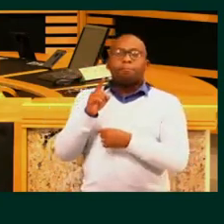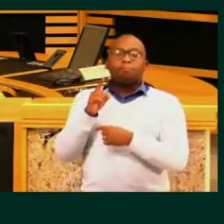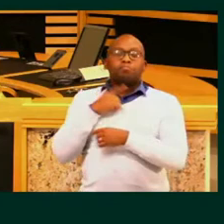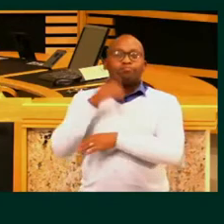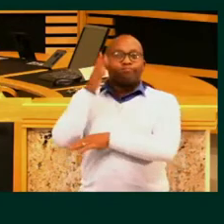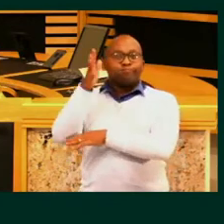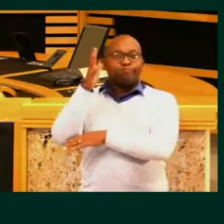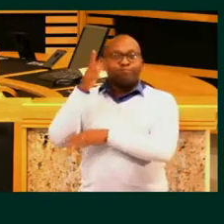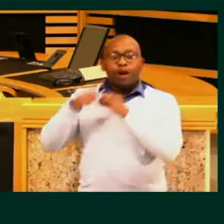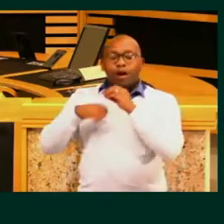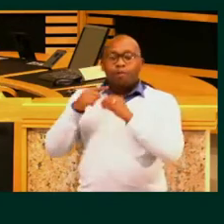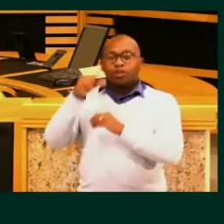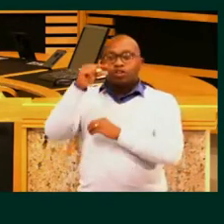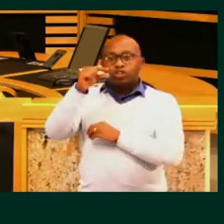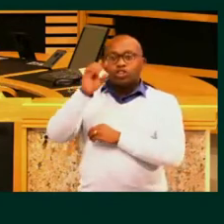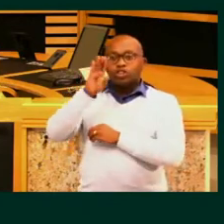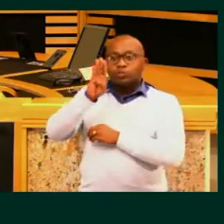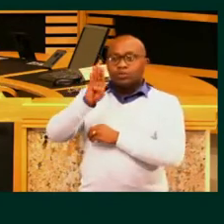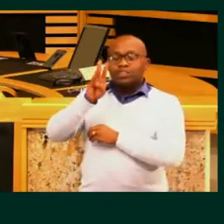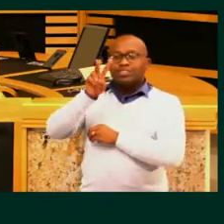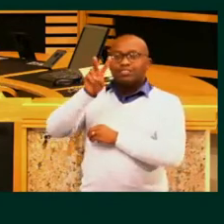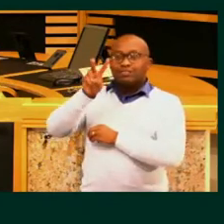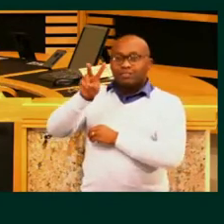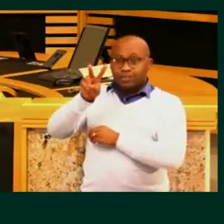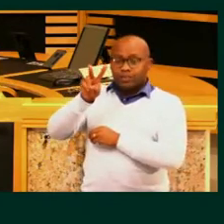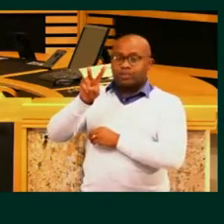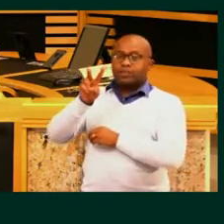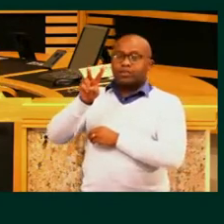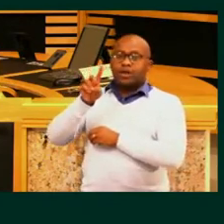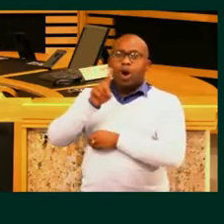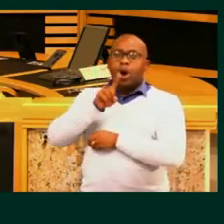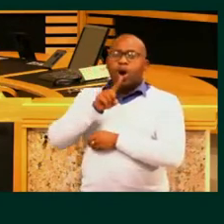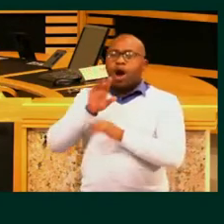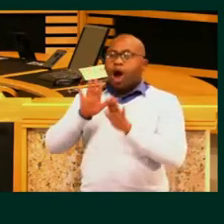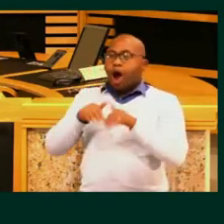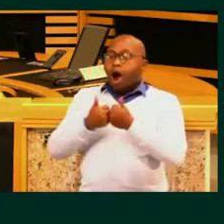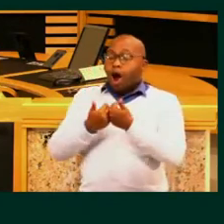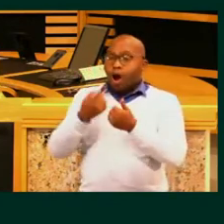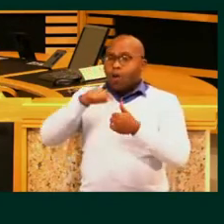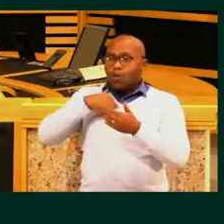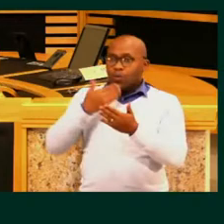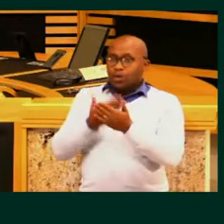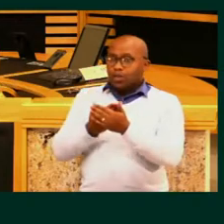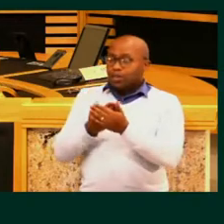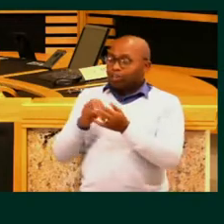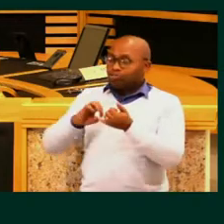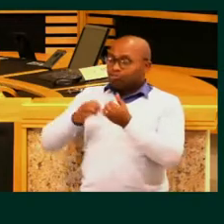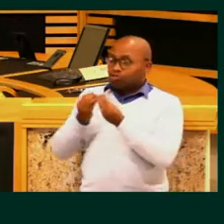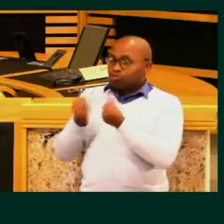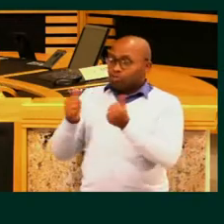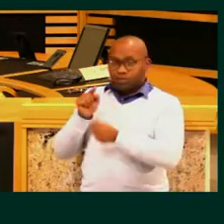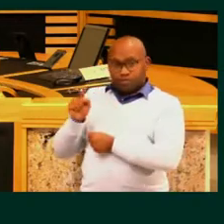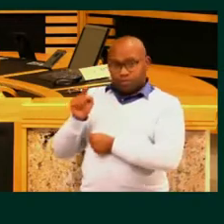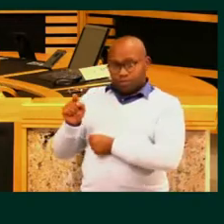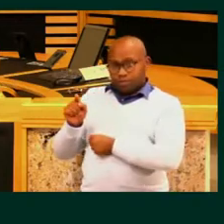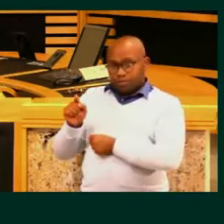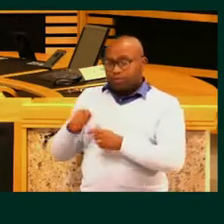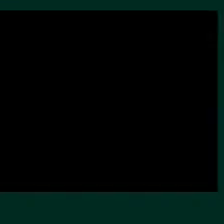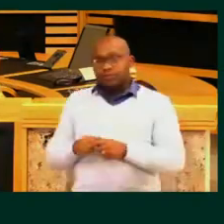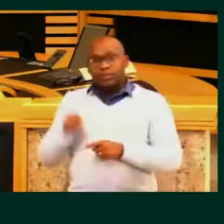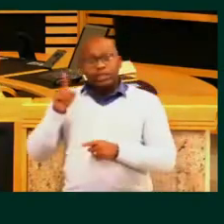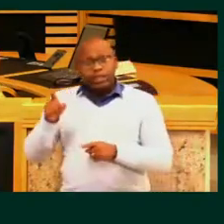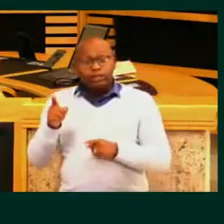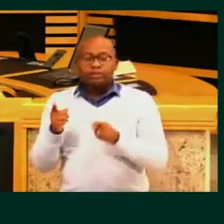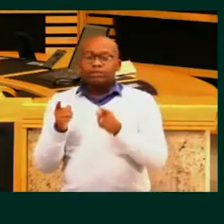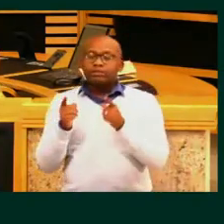mean how gbv or gender based violence can be tackled that particular subject needs no